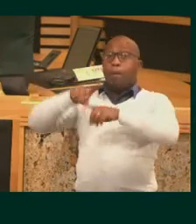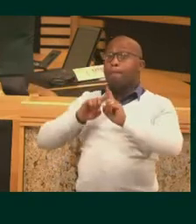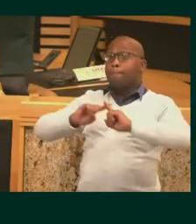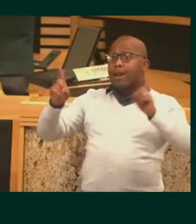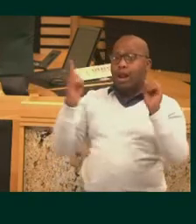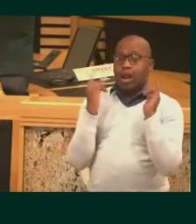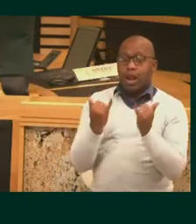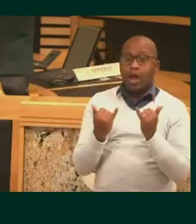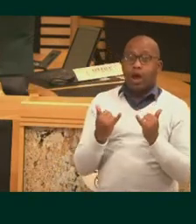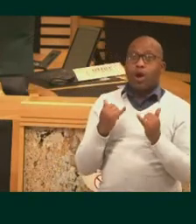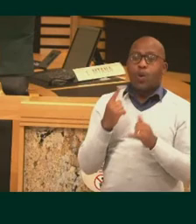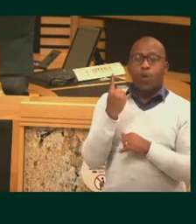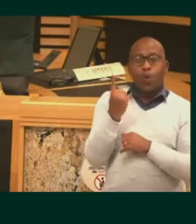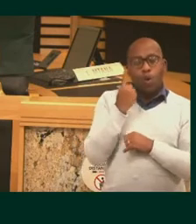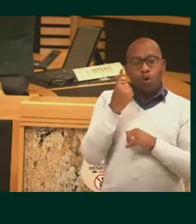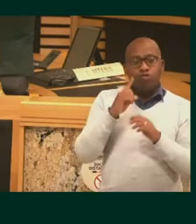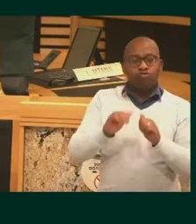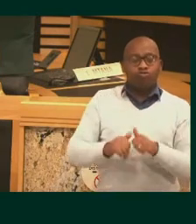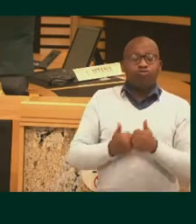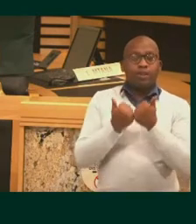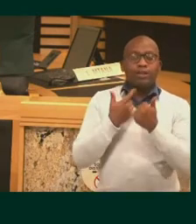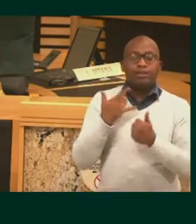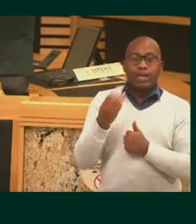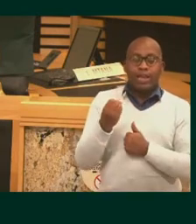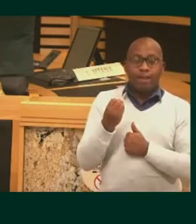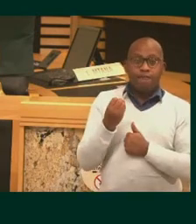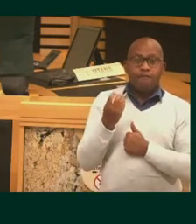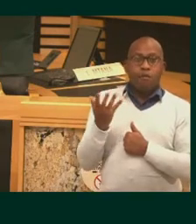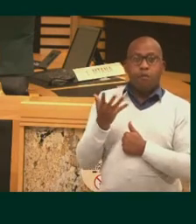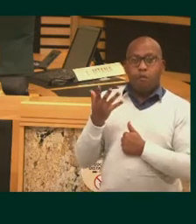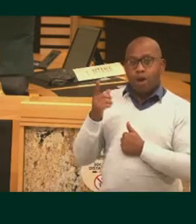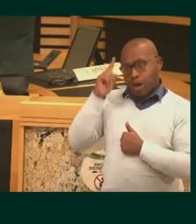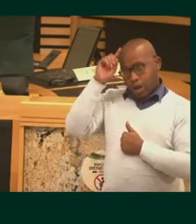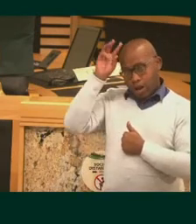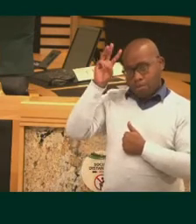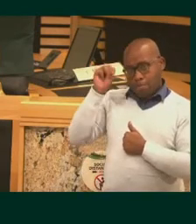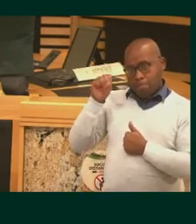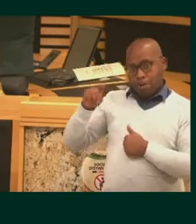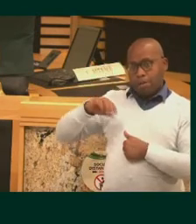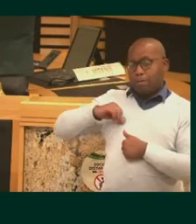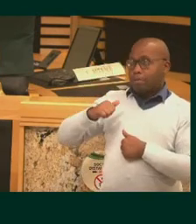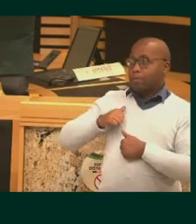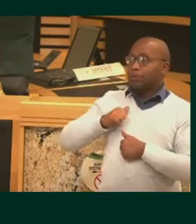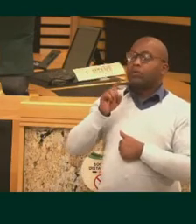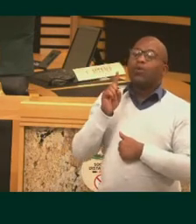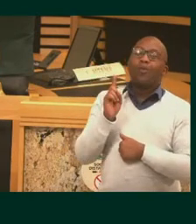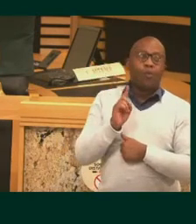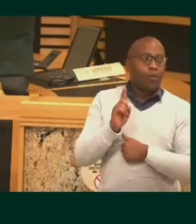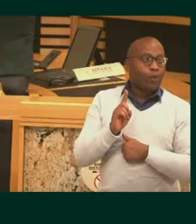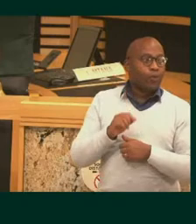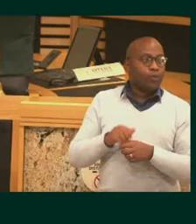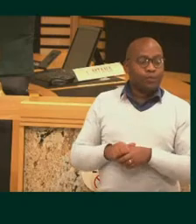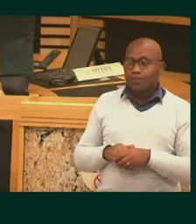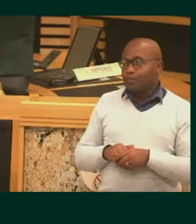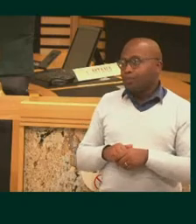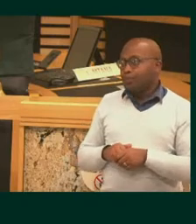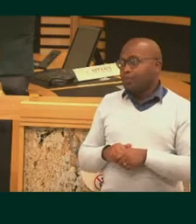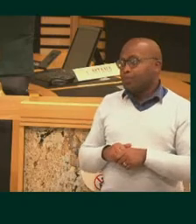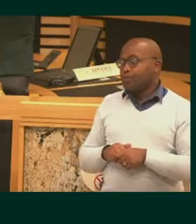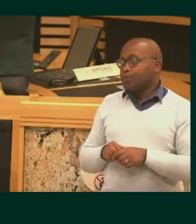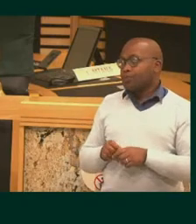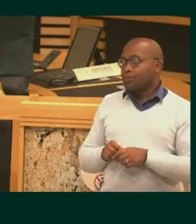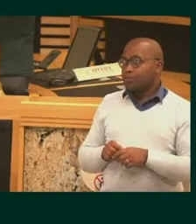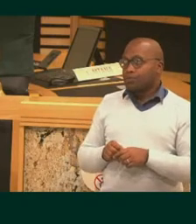Metro ER municipality is that honorable acting speaker the loss